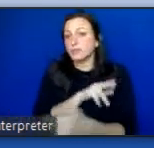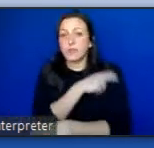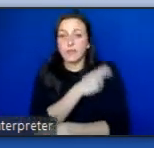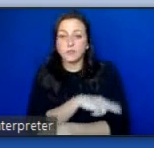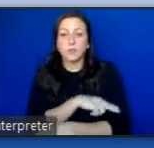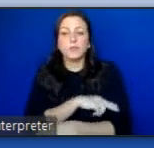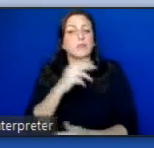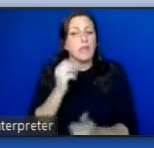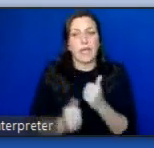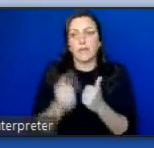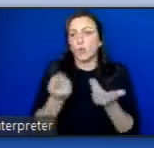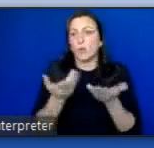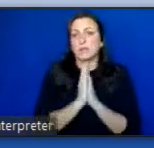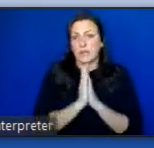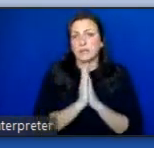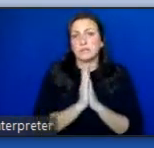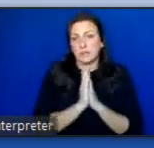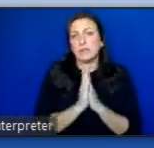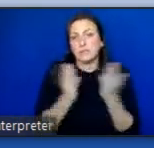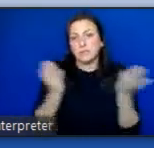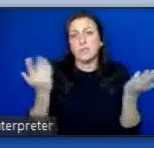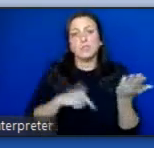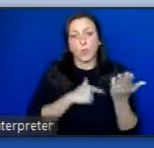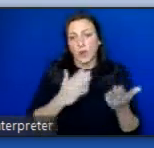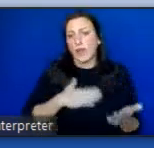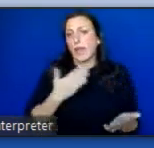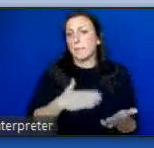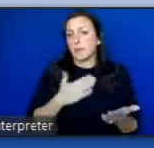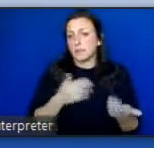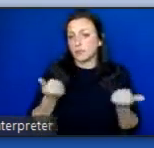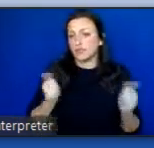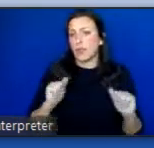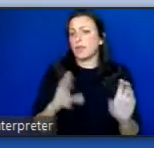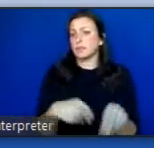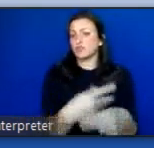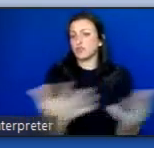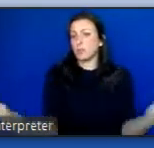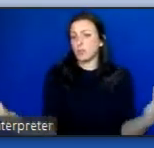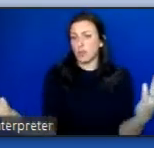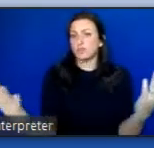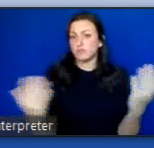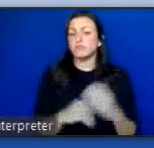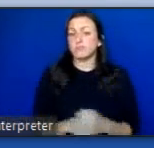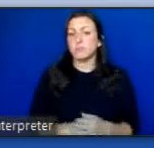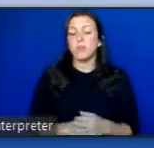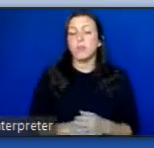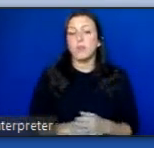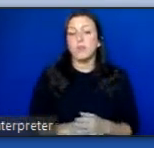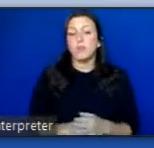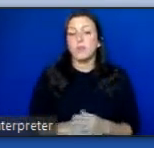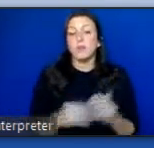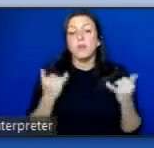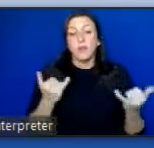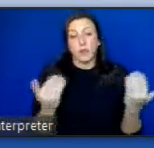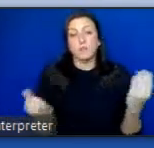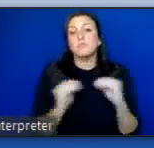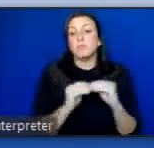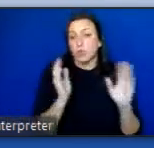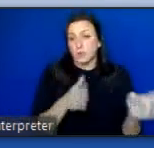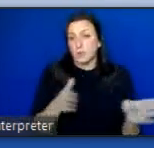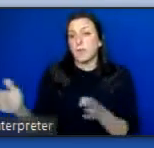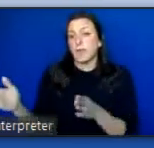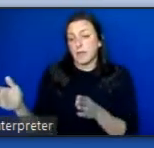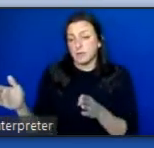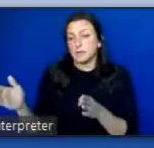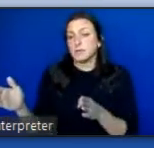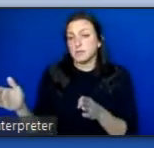for it. So we're happy to try and distribute that accordingly. More plans are being put together as we speak